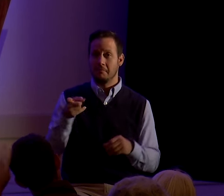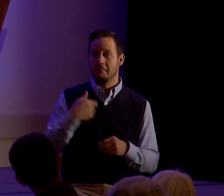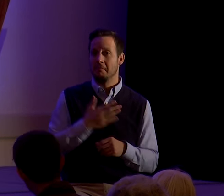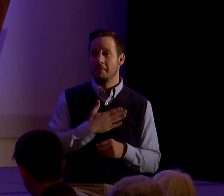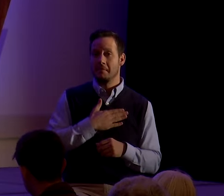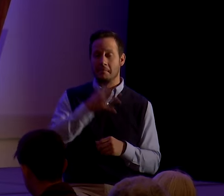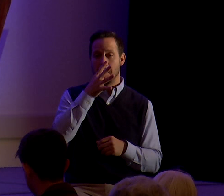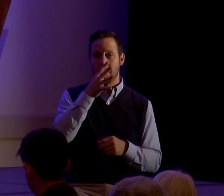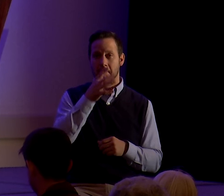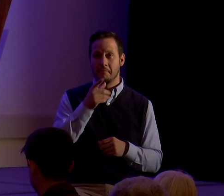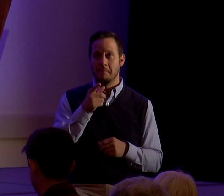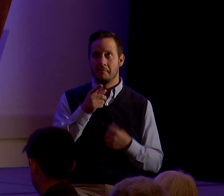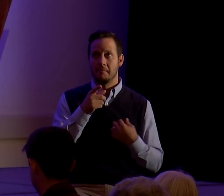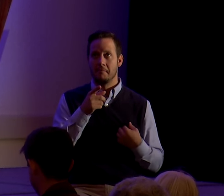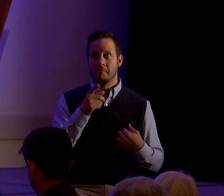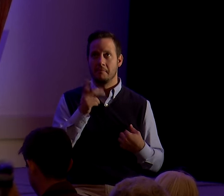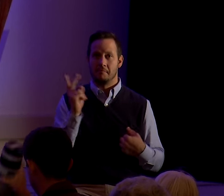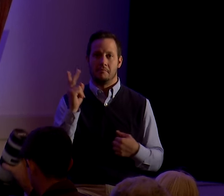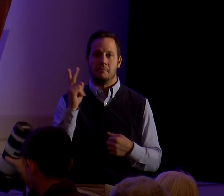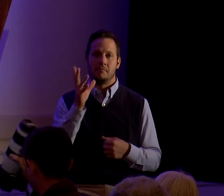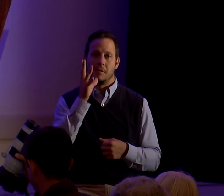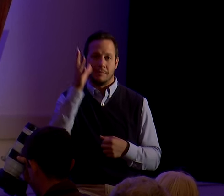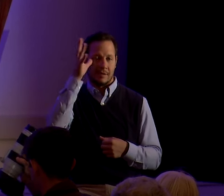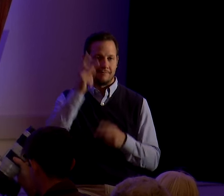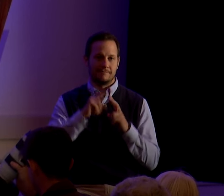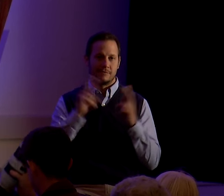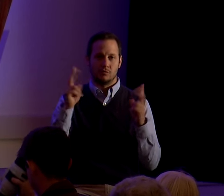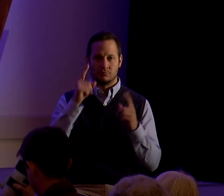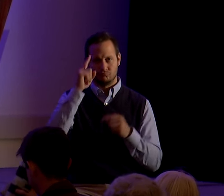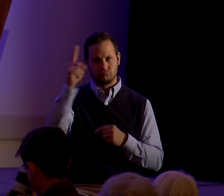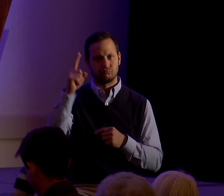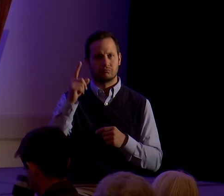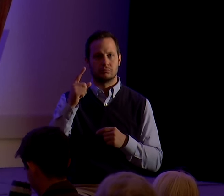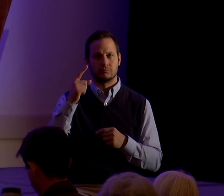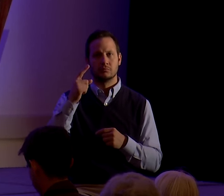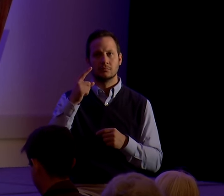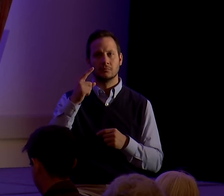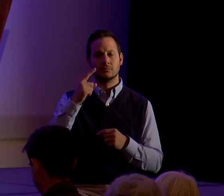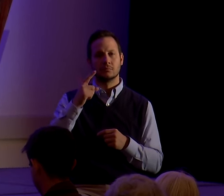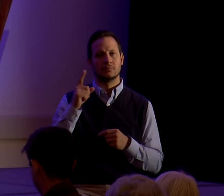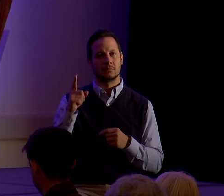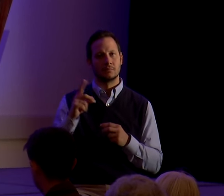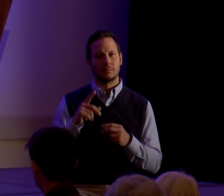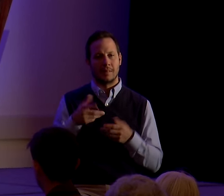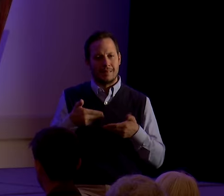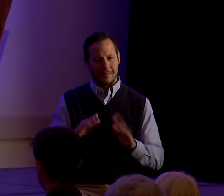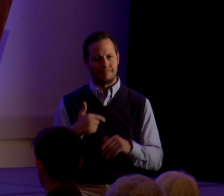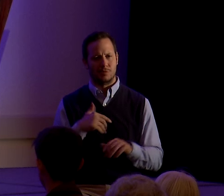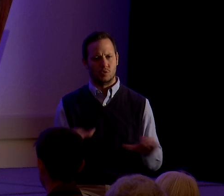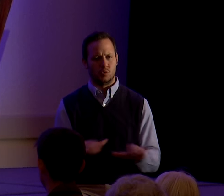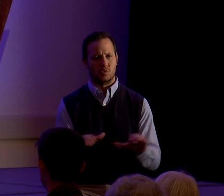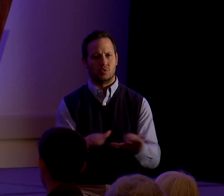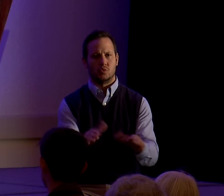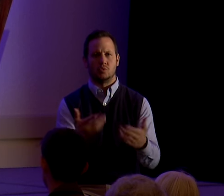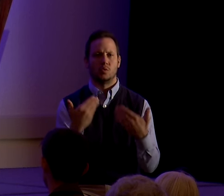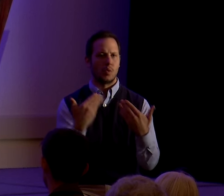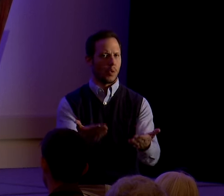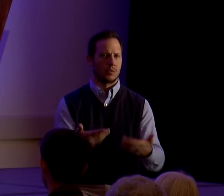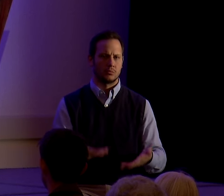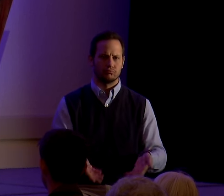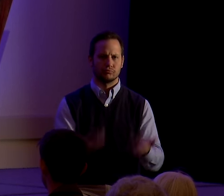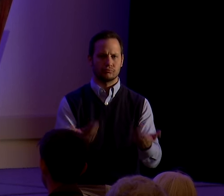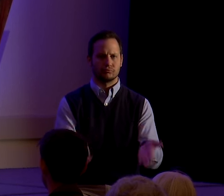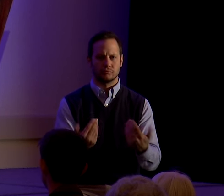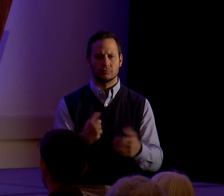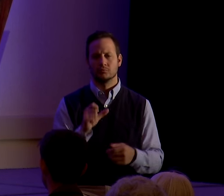like, they were very enlightened when, you know, for Chinese moms that they let me do things. And so they